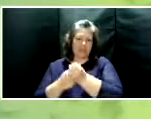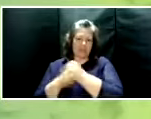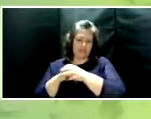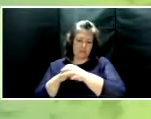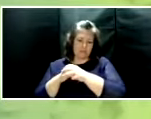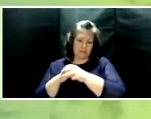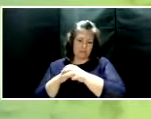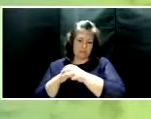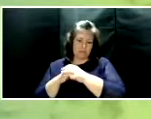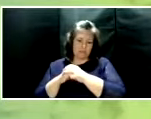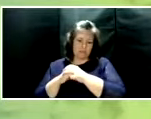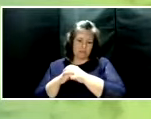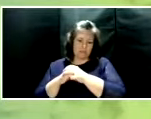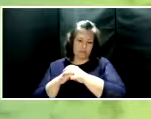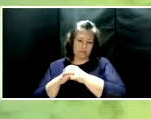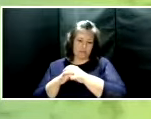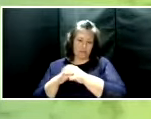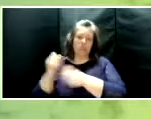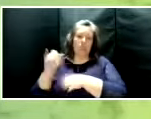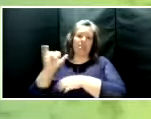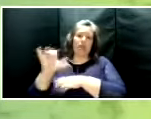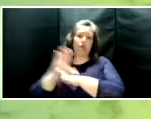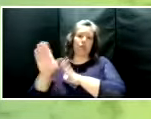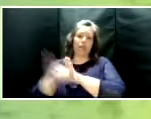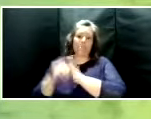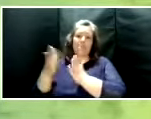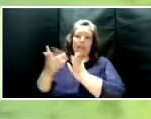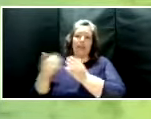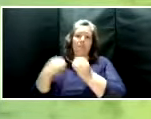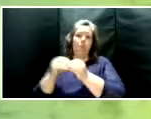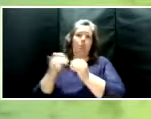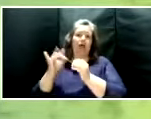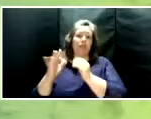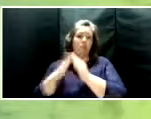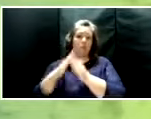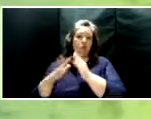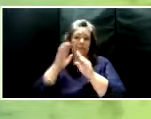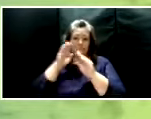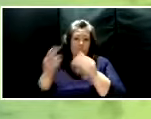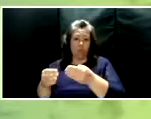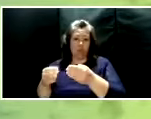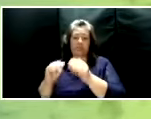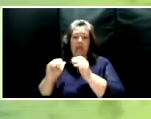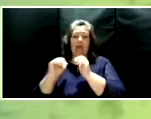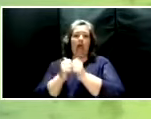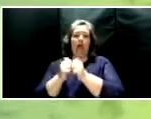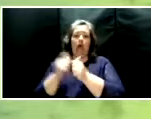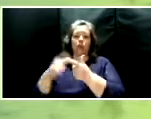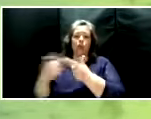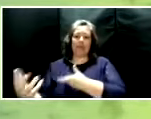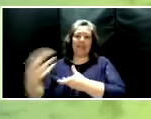that curriculum may have more of a community focus, how to effectively engage in